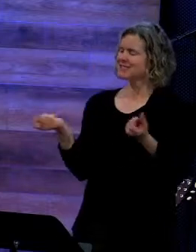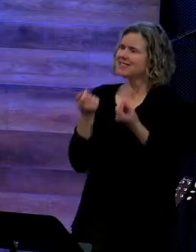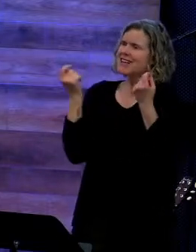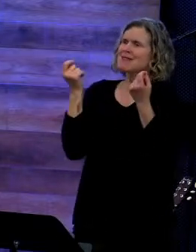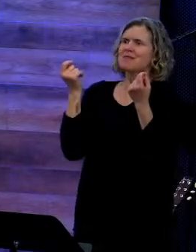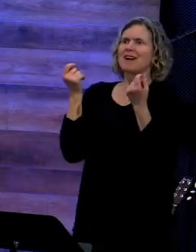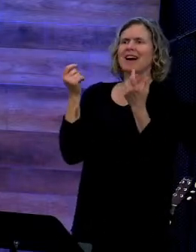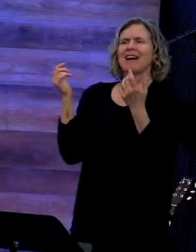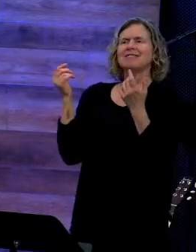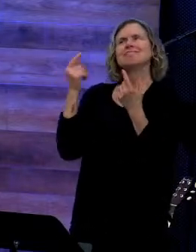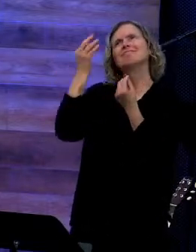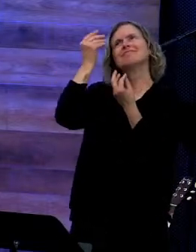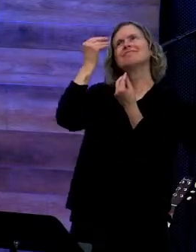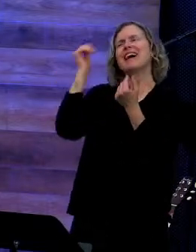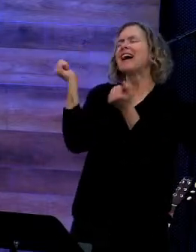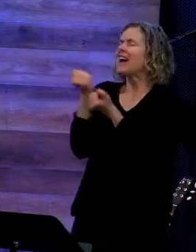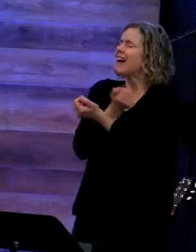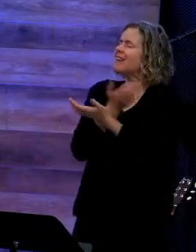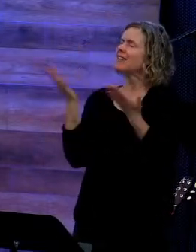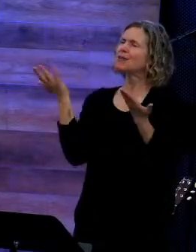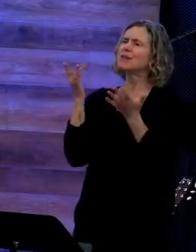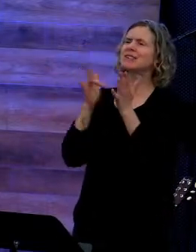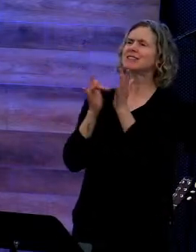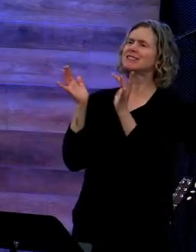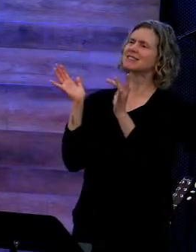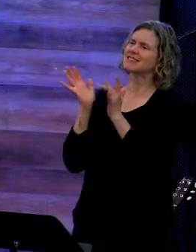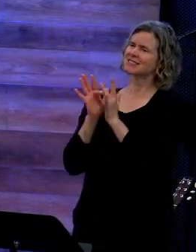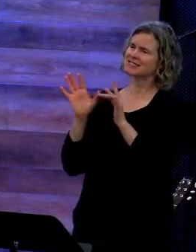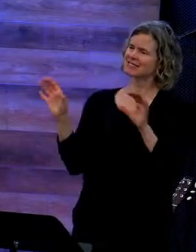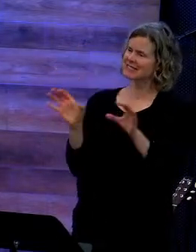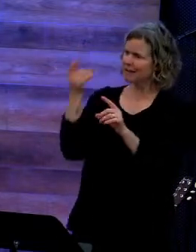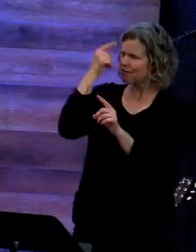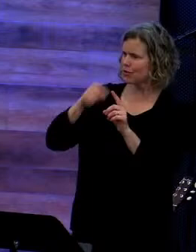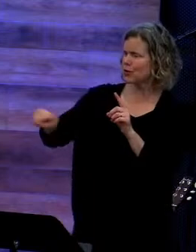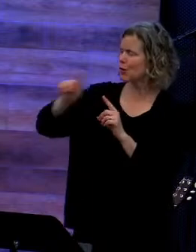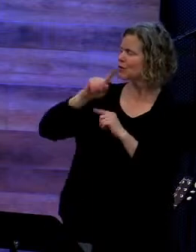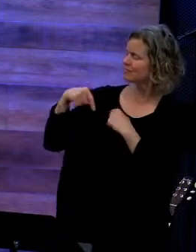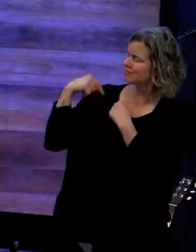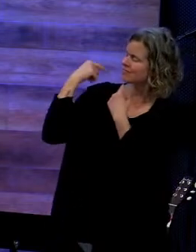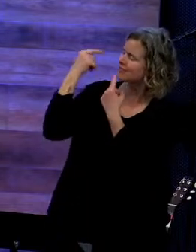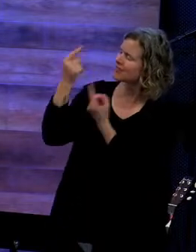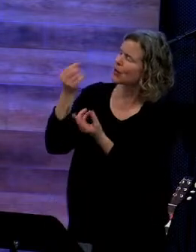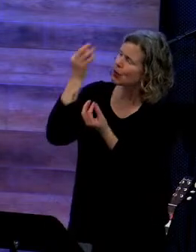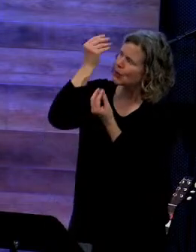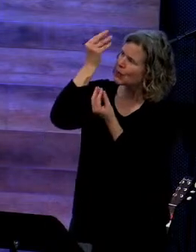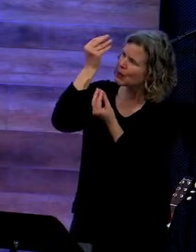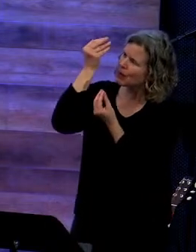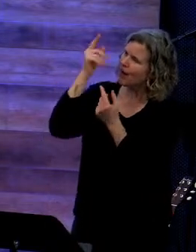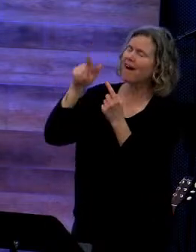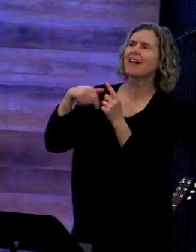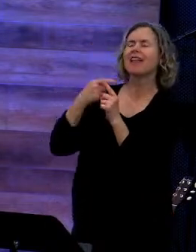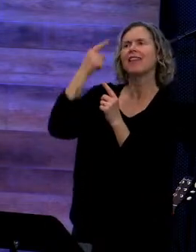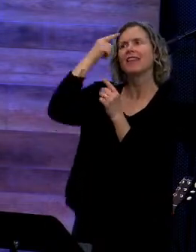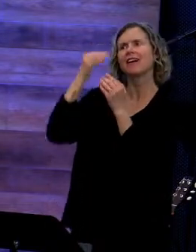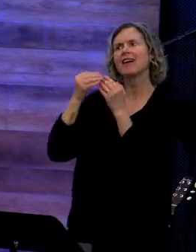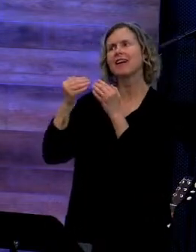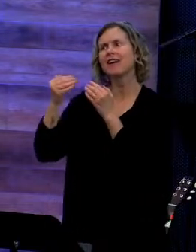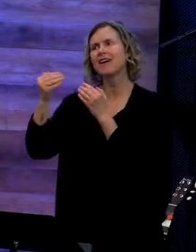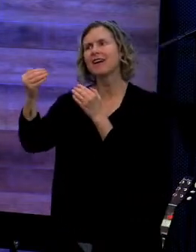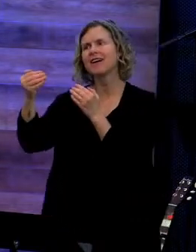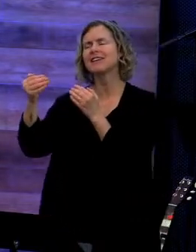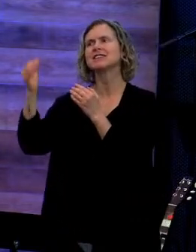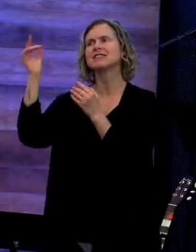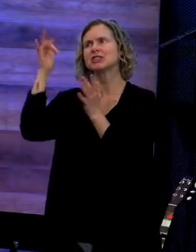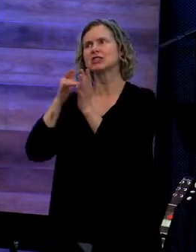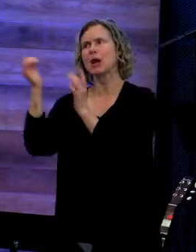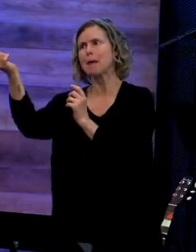long for what Jesus will do when he returns and gives us that future seventh day rest. You've heard the phrase